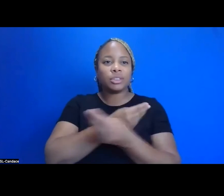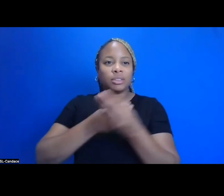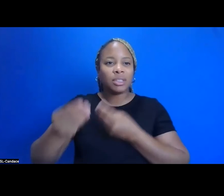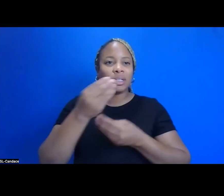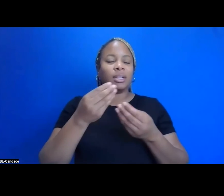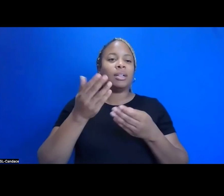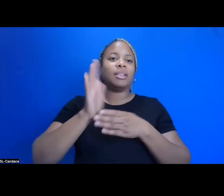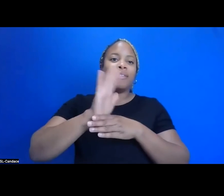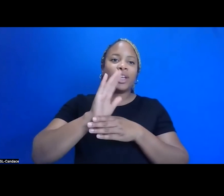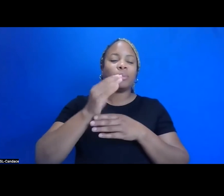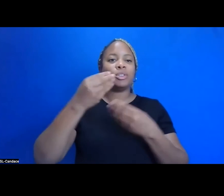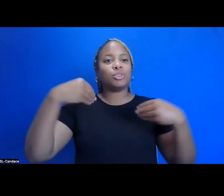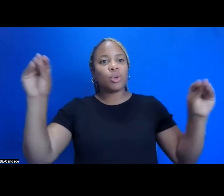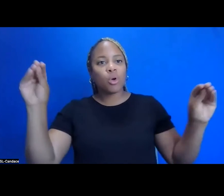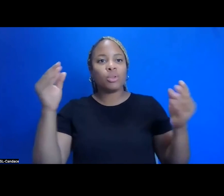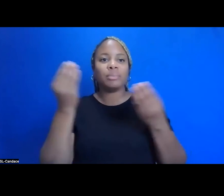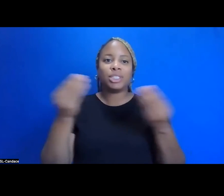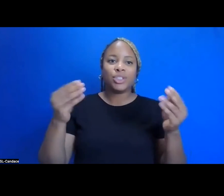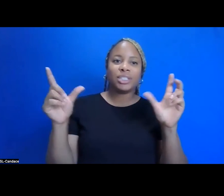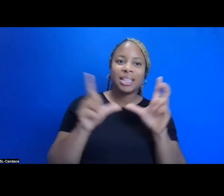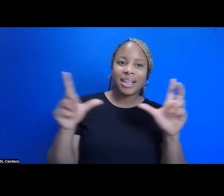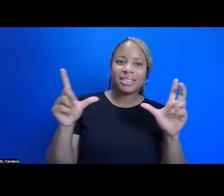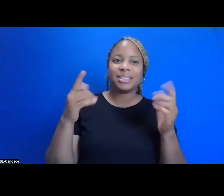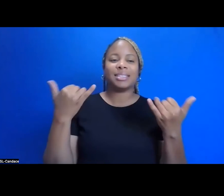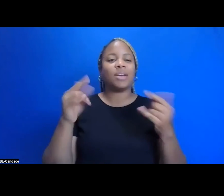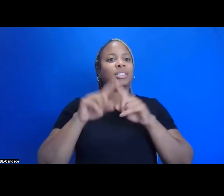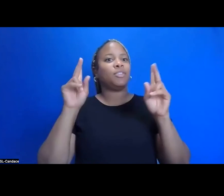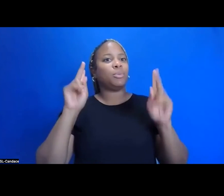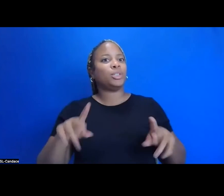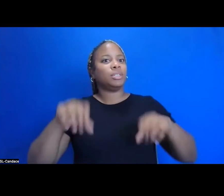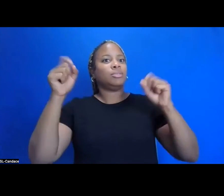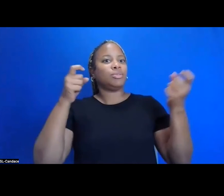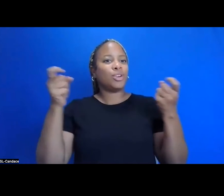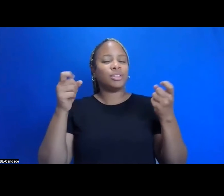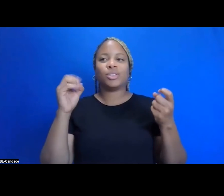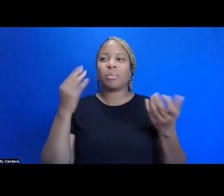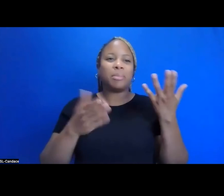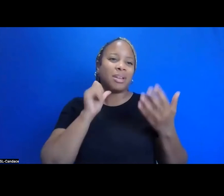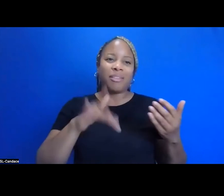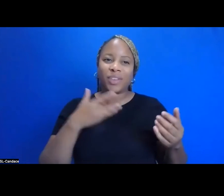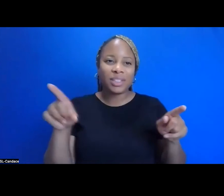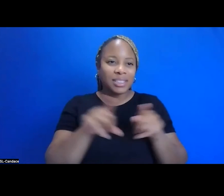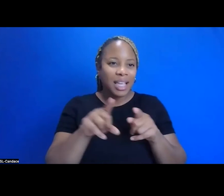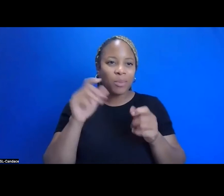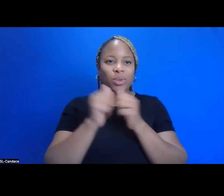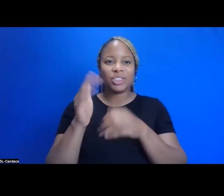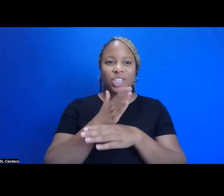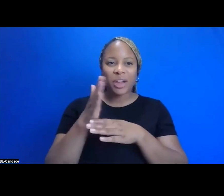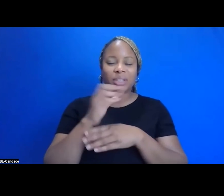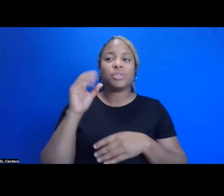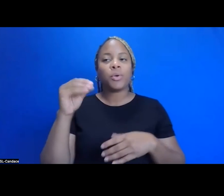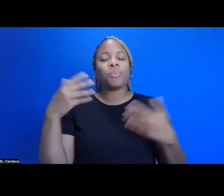sold and the materials are licensed, suddenly it's a different person that's in charge of them, and they might not feel the same way about sharing them. But